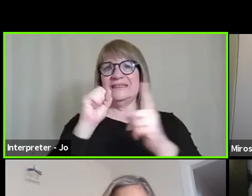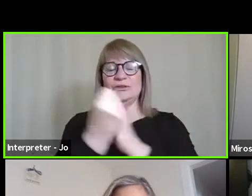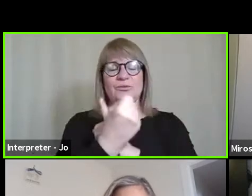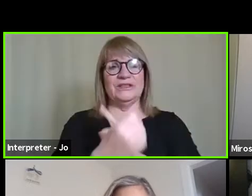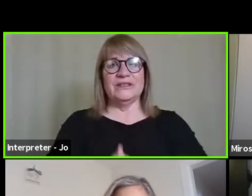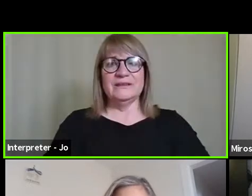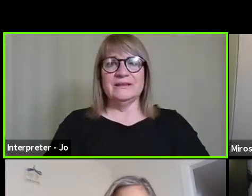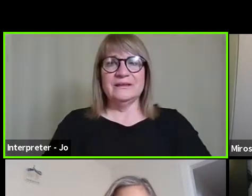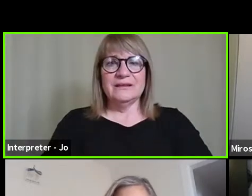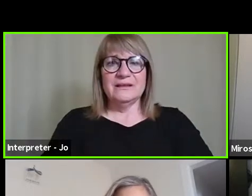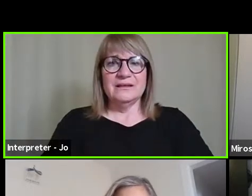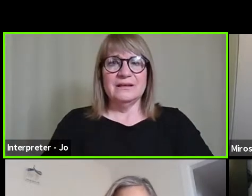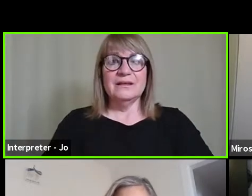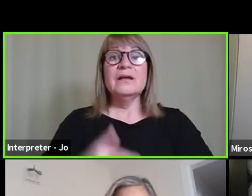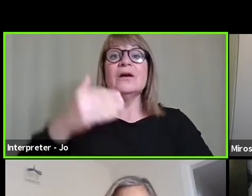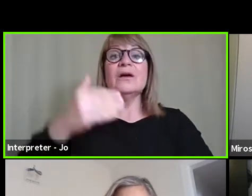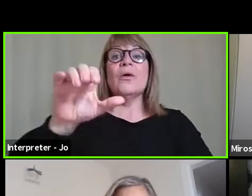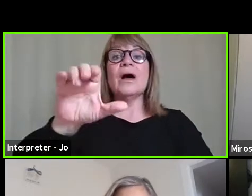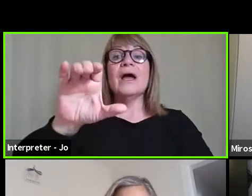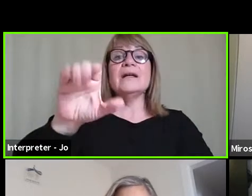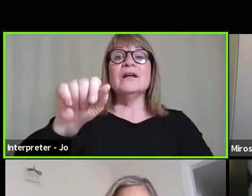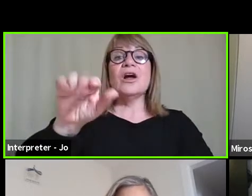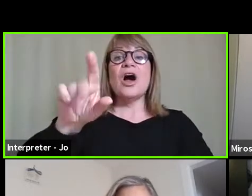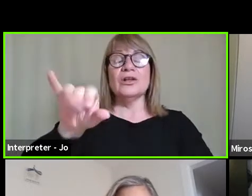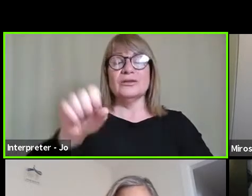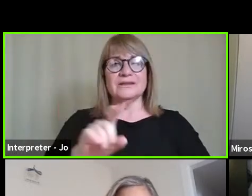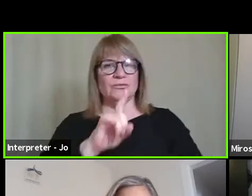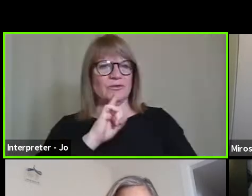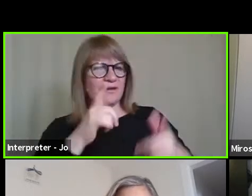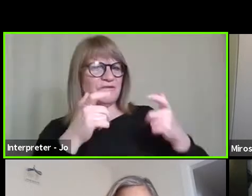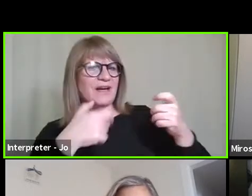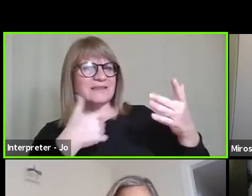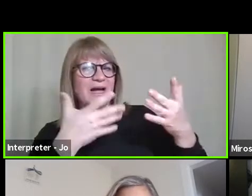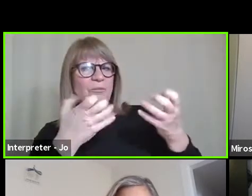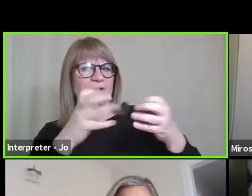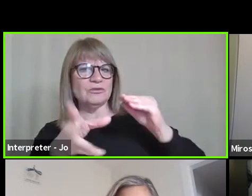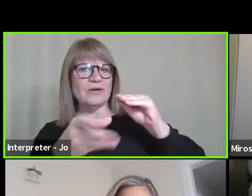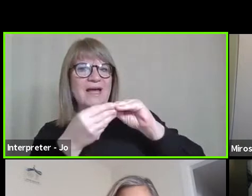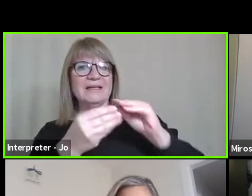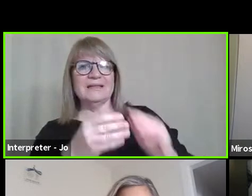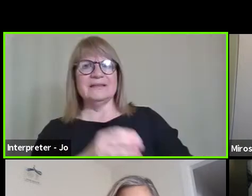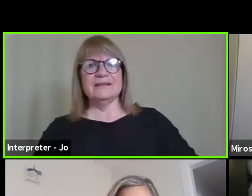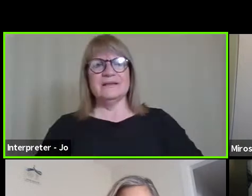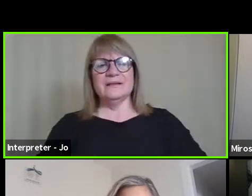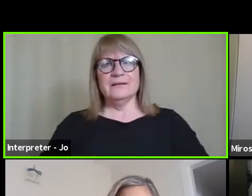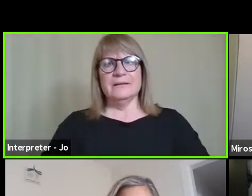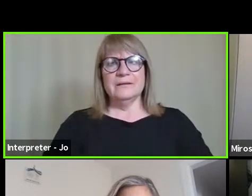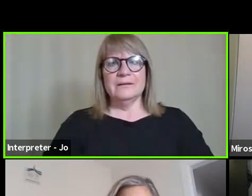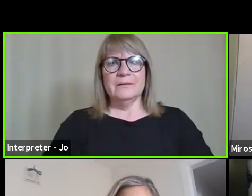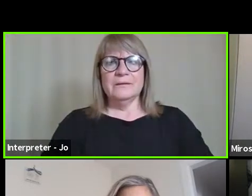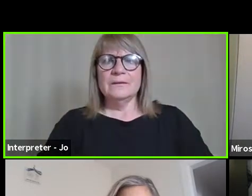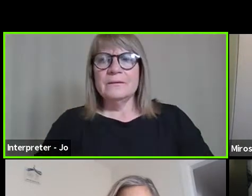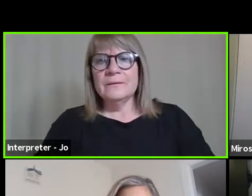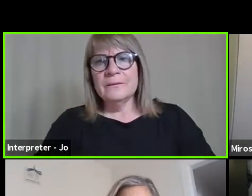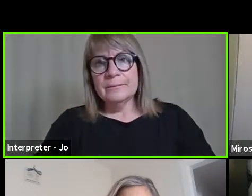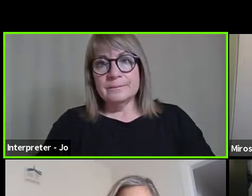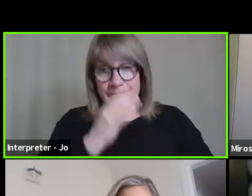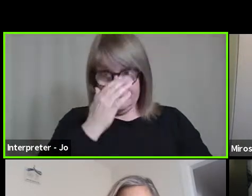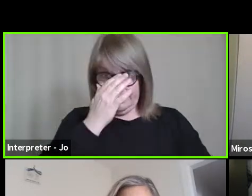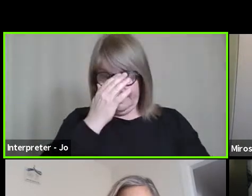thank you yeah thank you go ahead just really quickly also just to mention um the way that of course